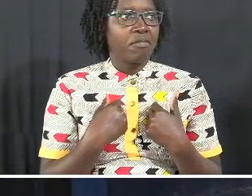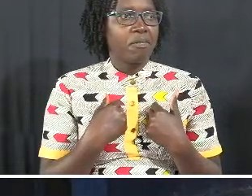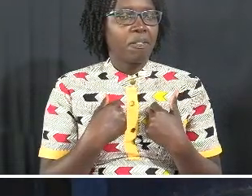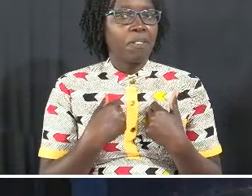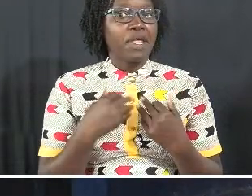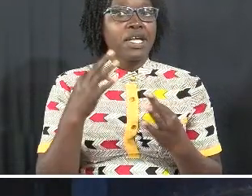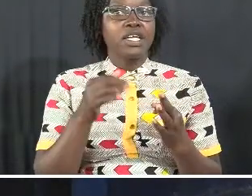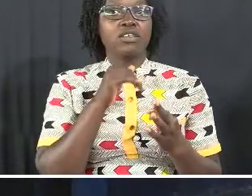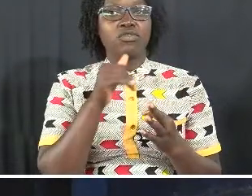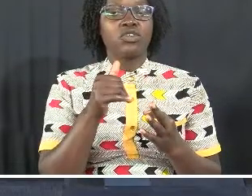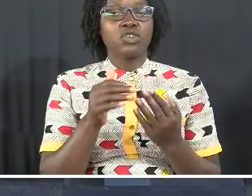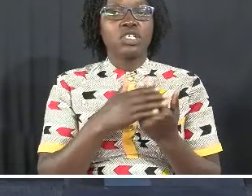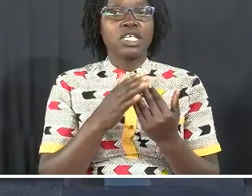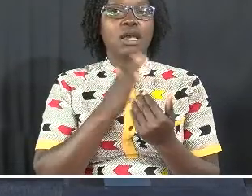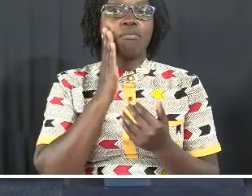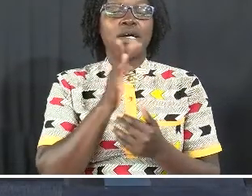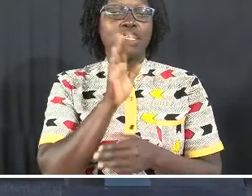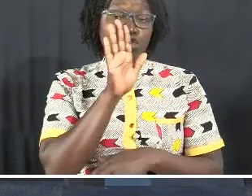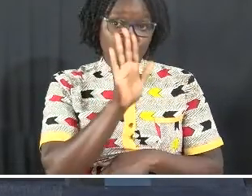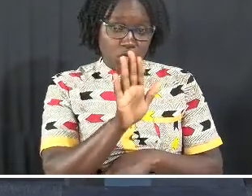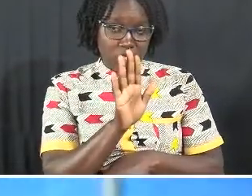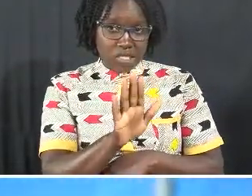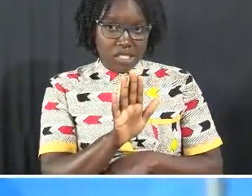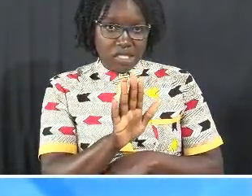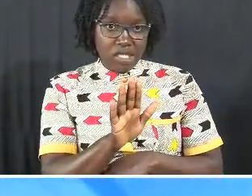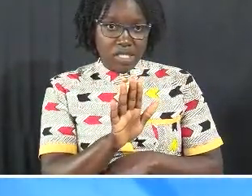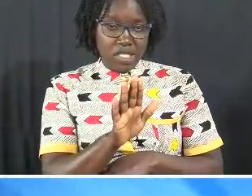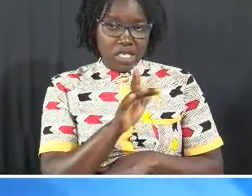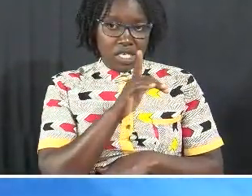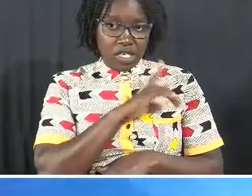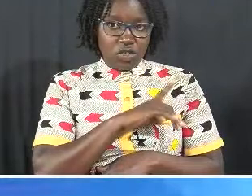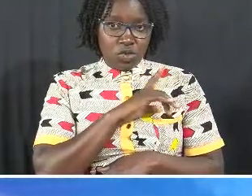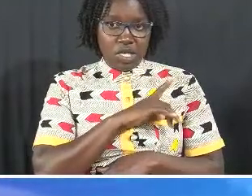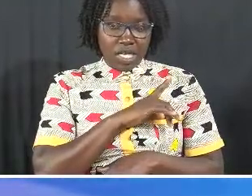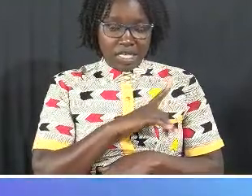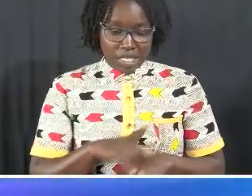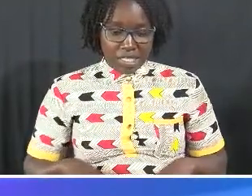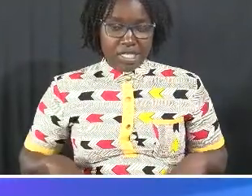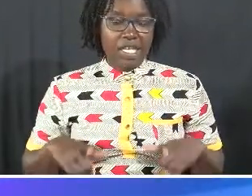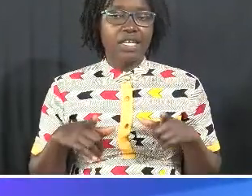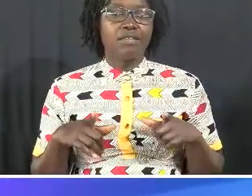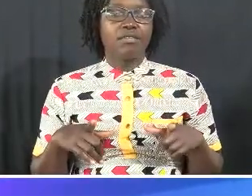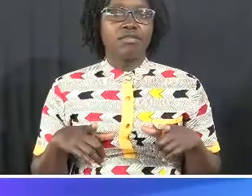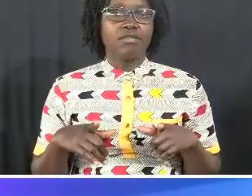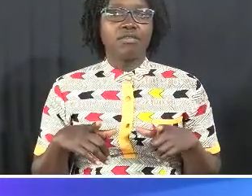If you don't take care of your parents, if you are lucky they are still alive,